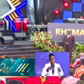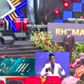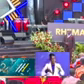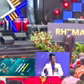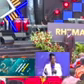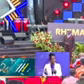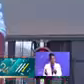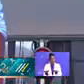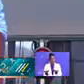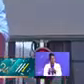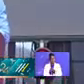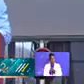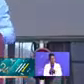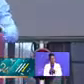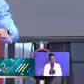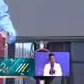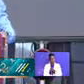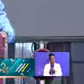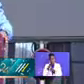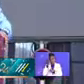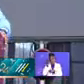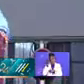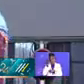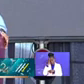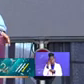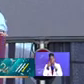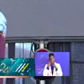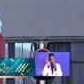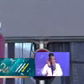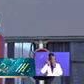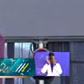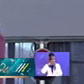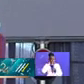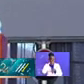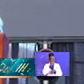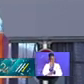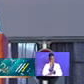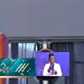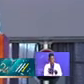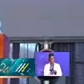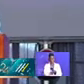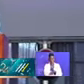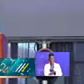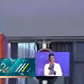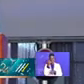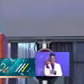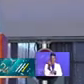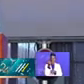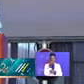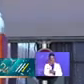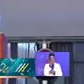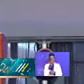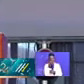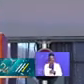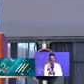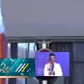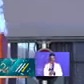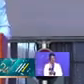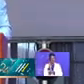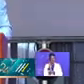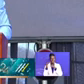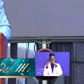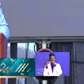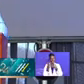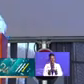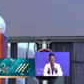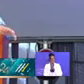privilege to get to know Bishop JB the one and only father of the land can we